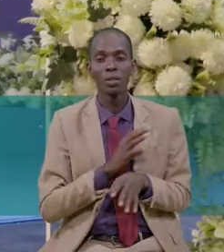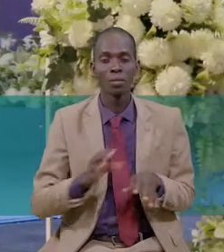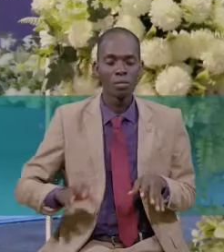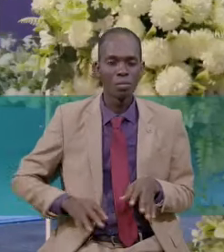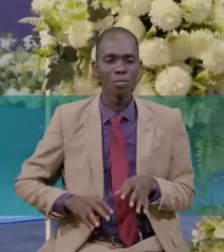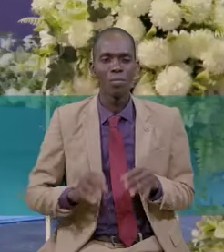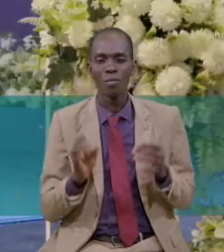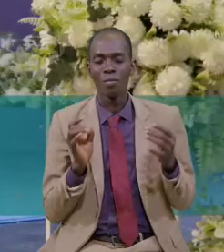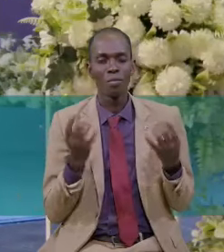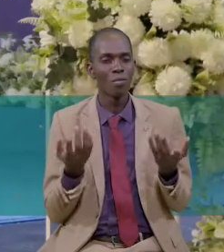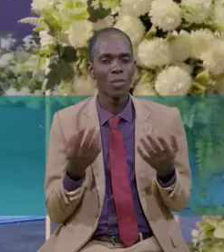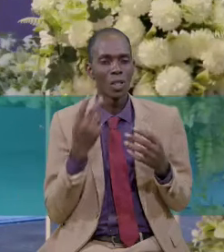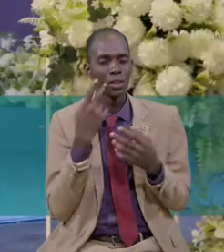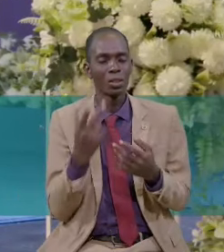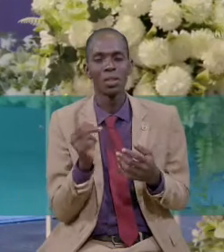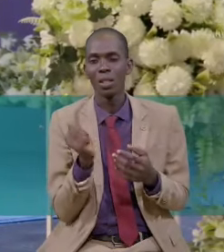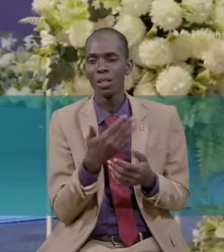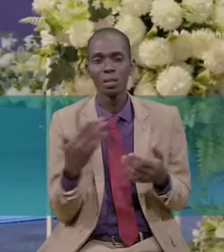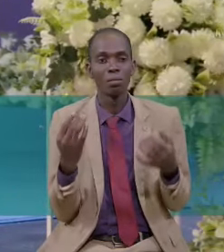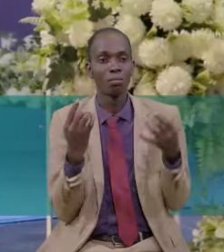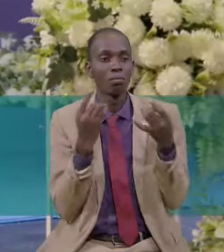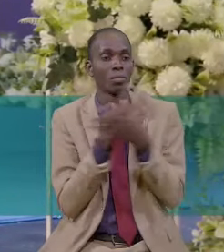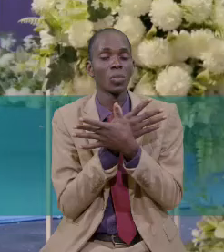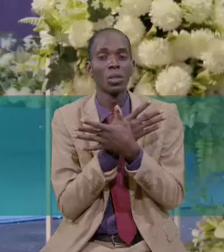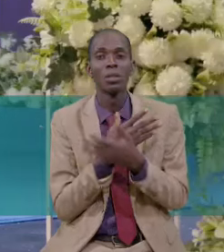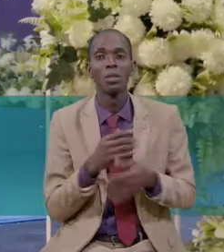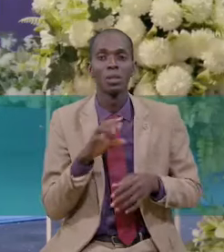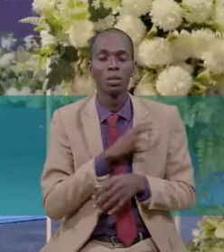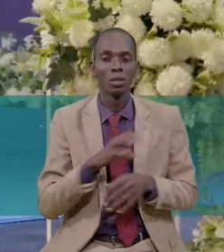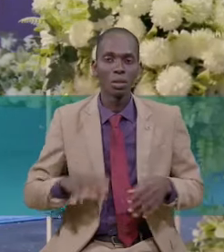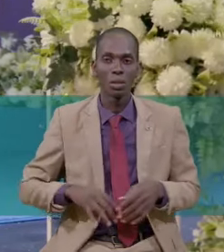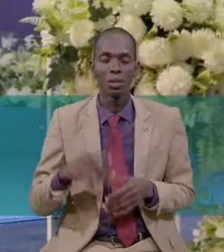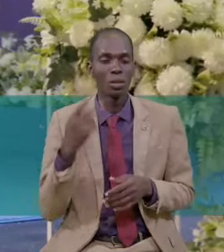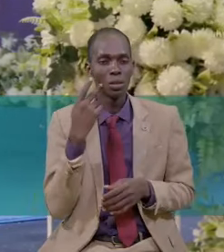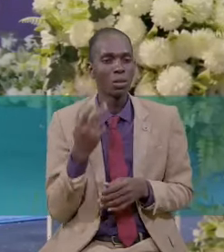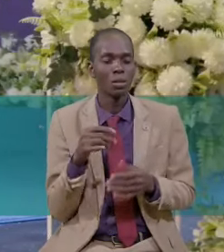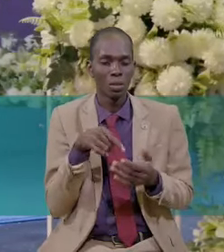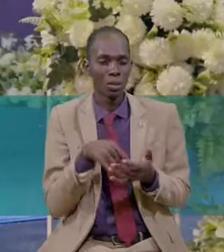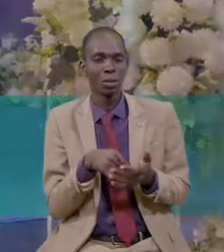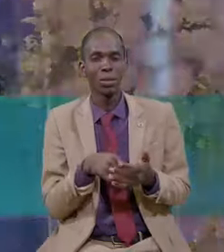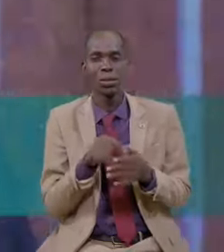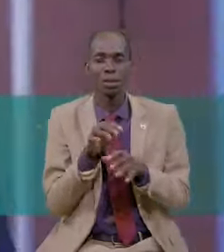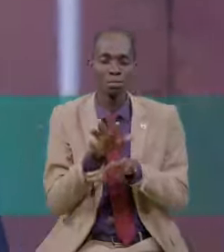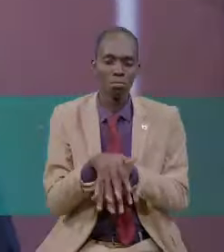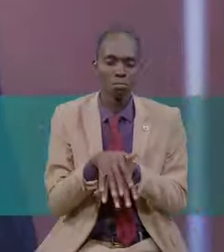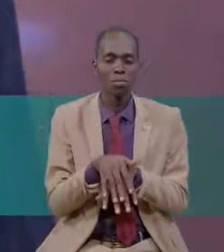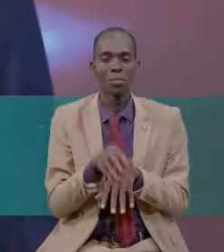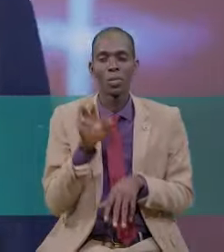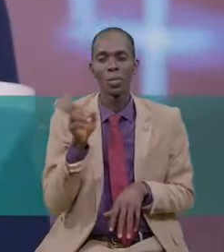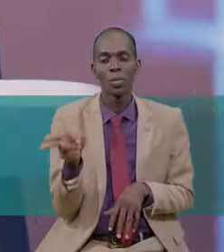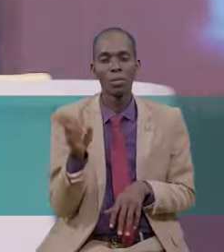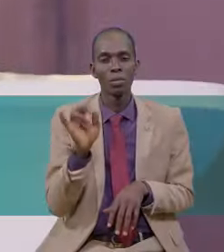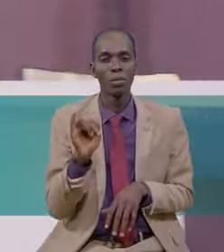detested anything, he detested hypocrisy. What's hypocrisy? Here I